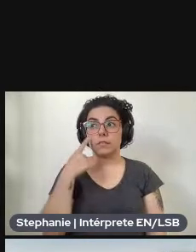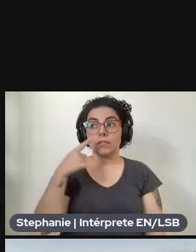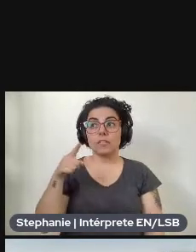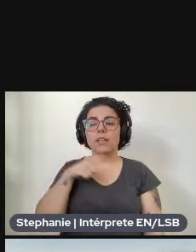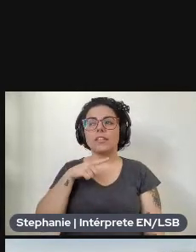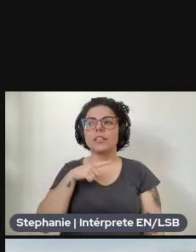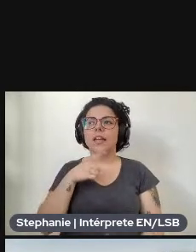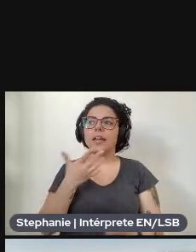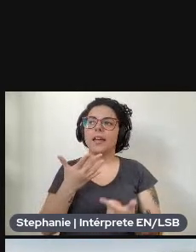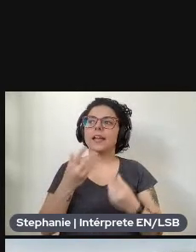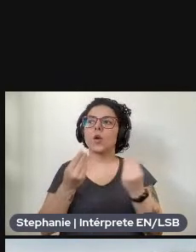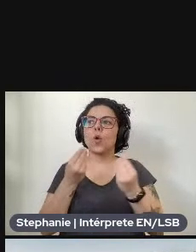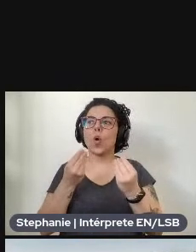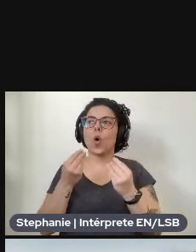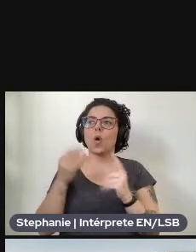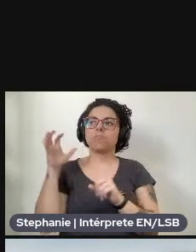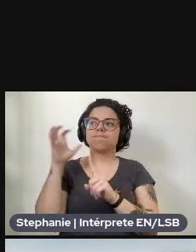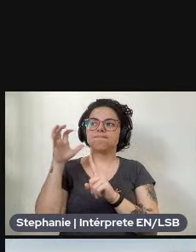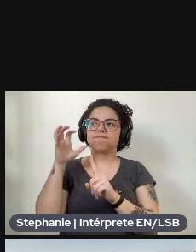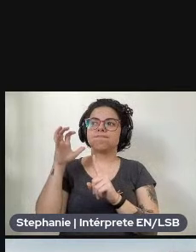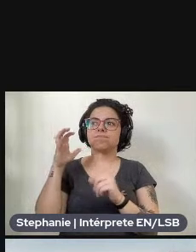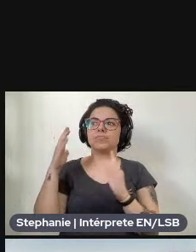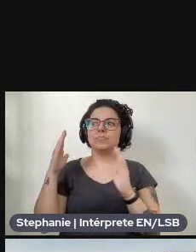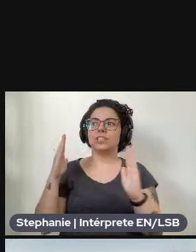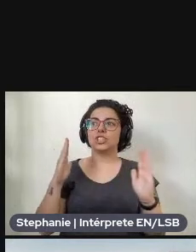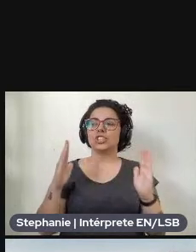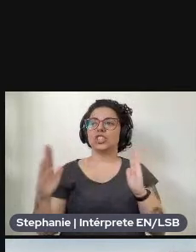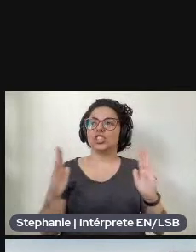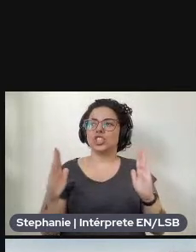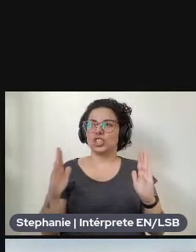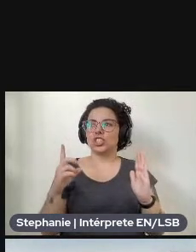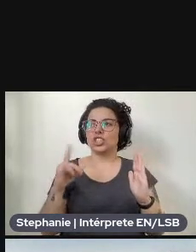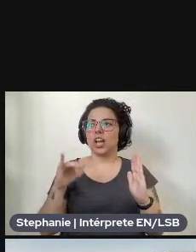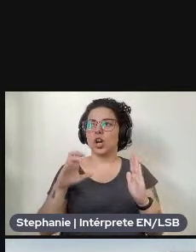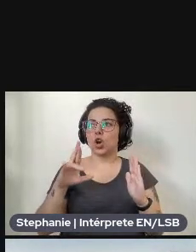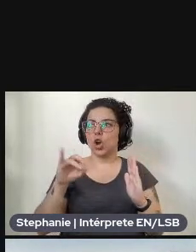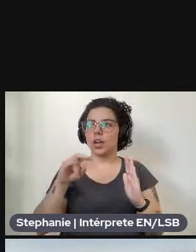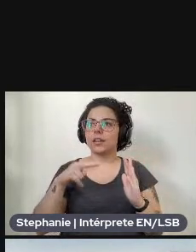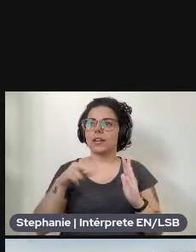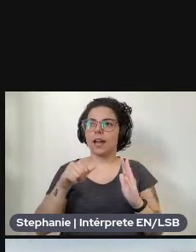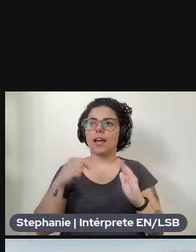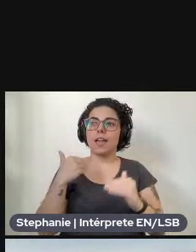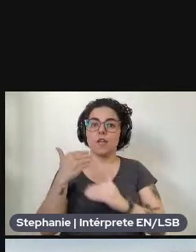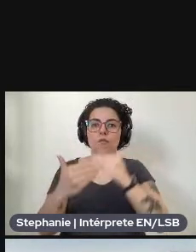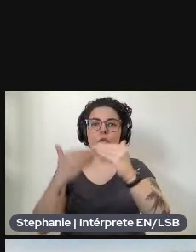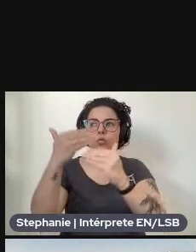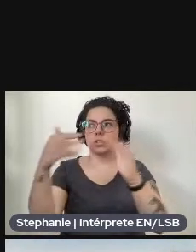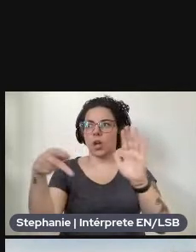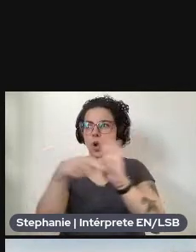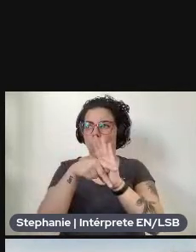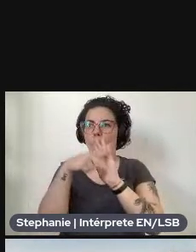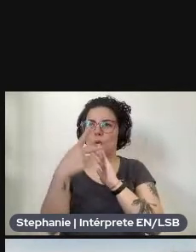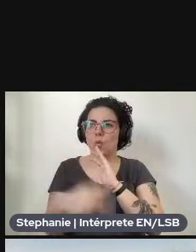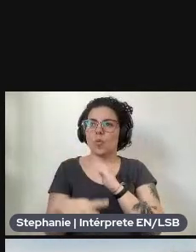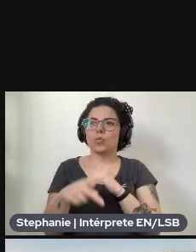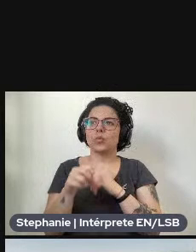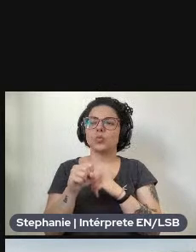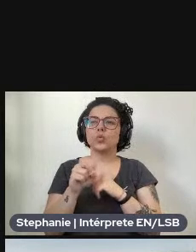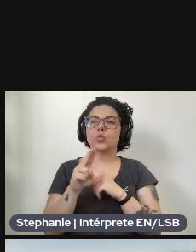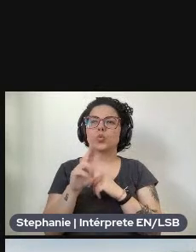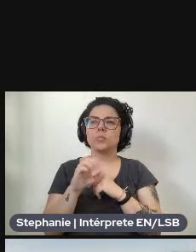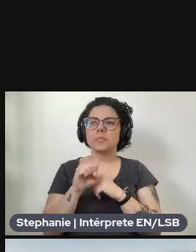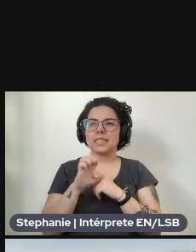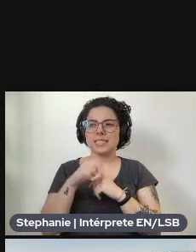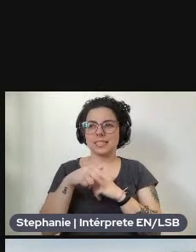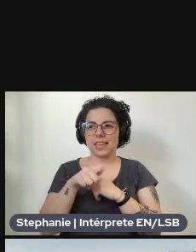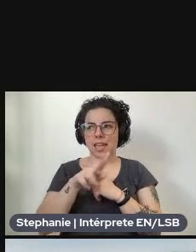the diachronic evolution of the throw subschema. Okay, so importantly, the constructionalization account